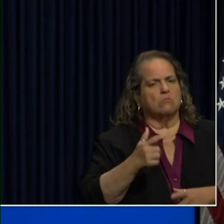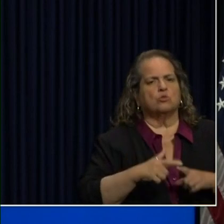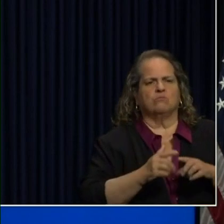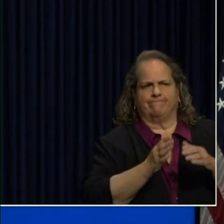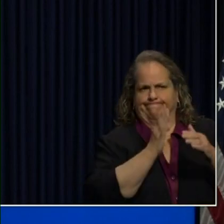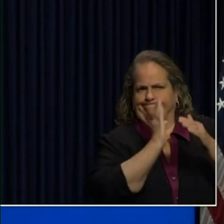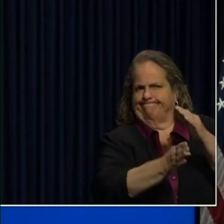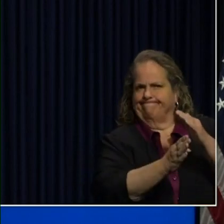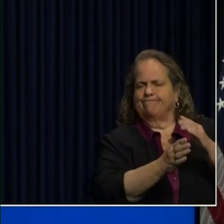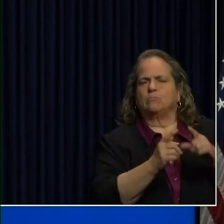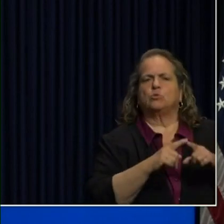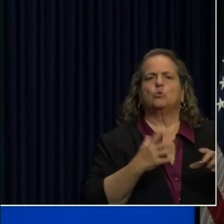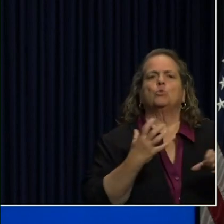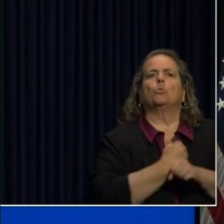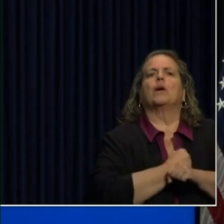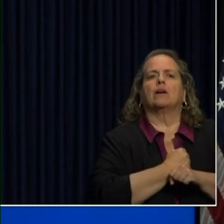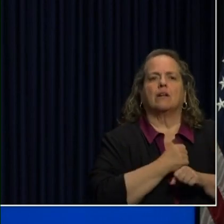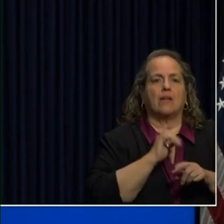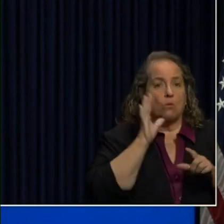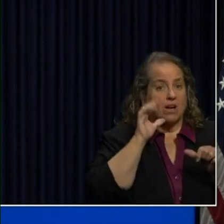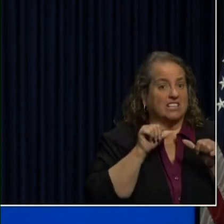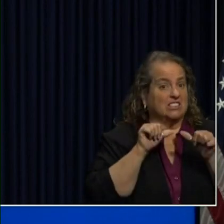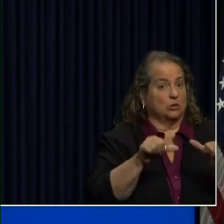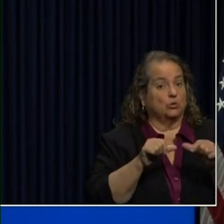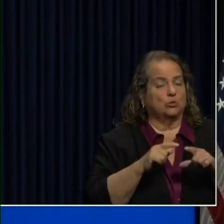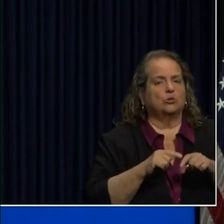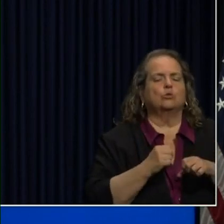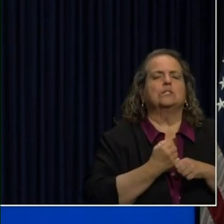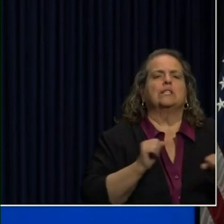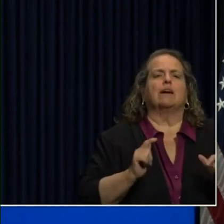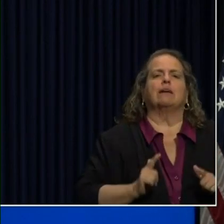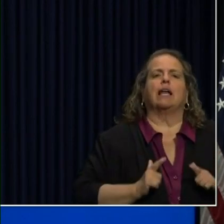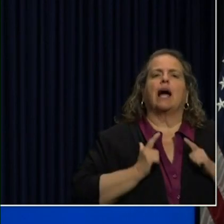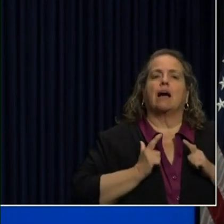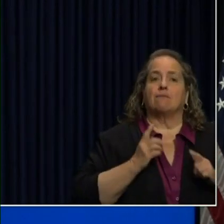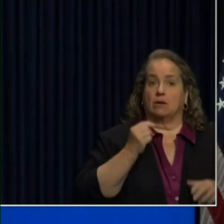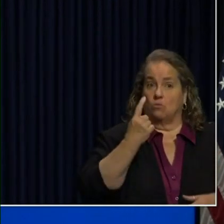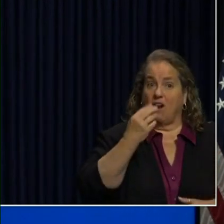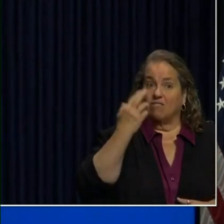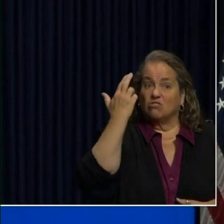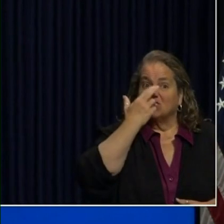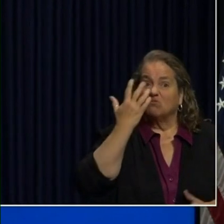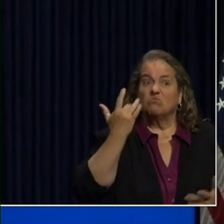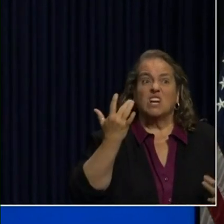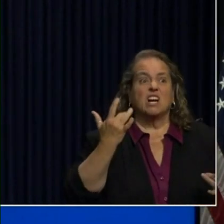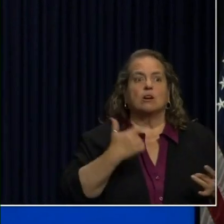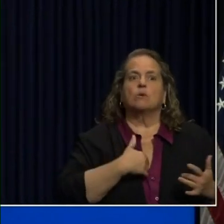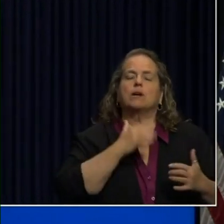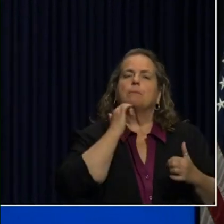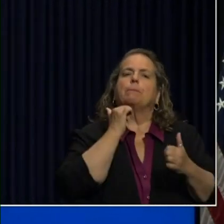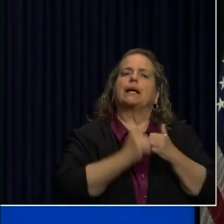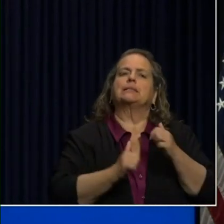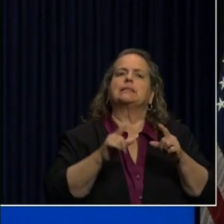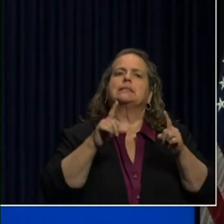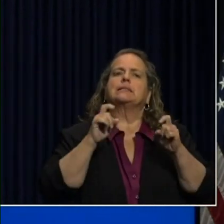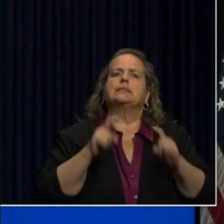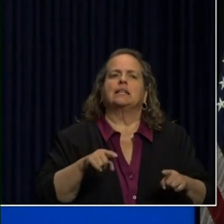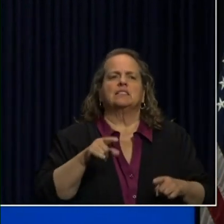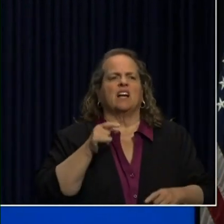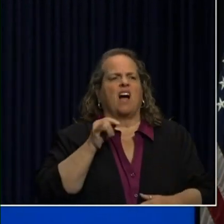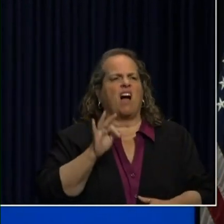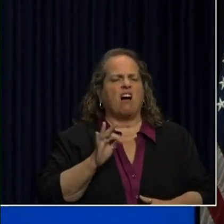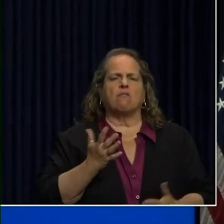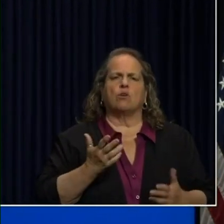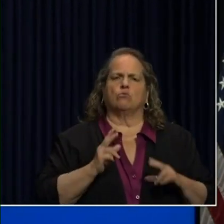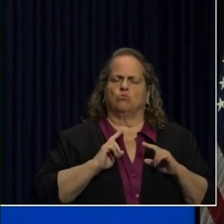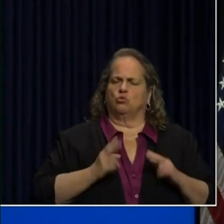going to continue to save lives, and it's going to be one of the reasons that we pass this test of humanity. I'm